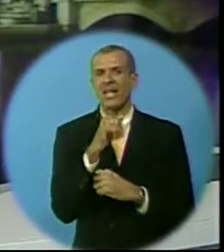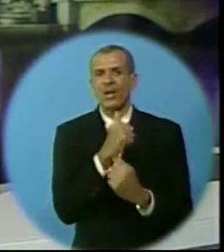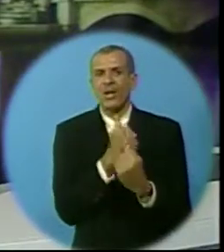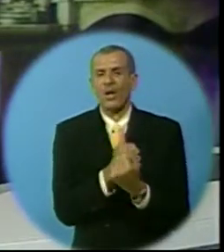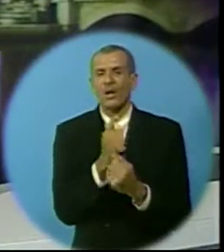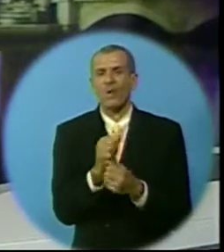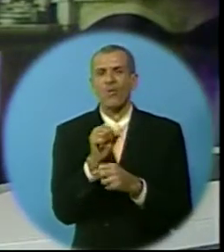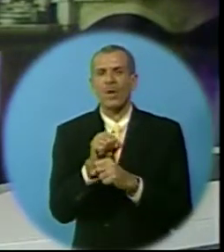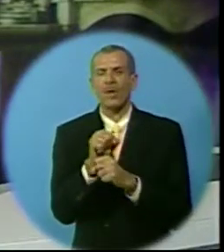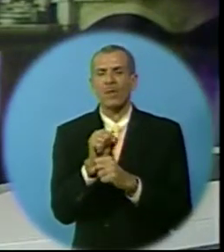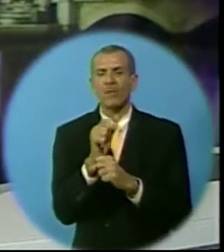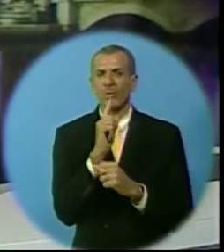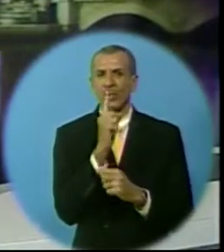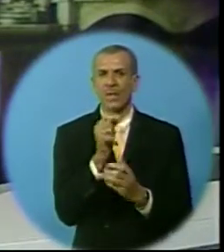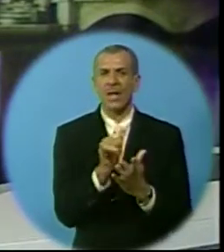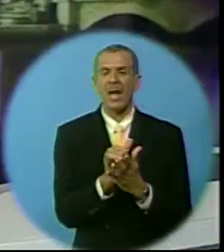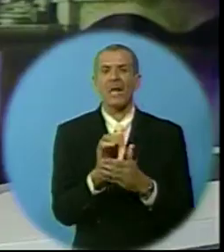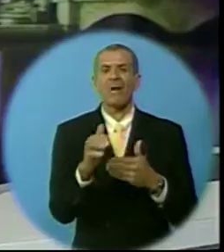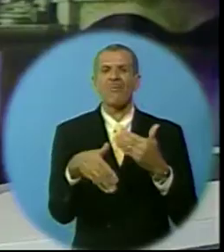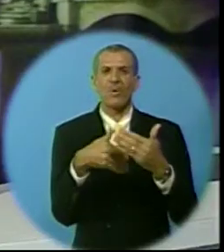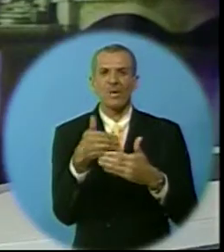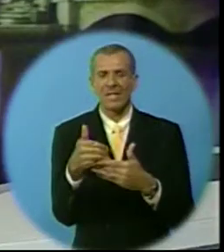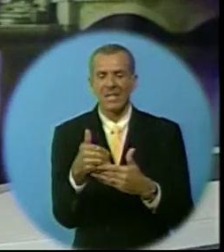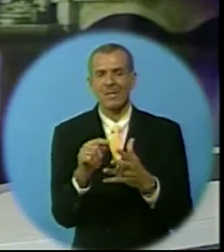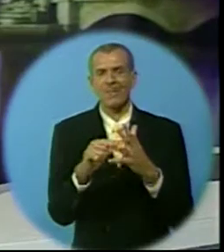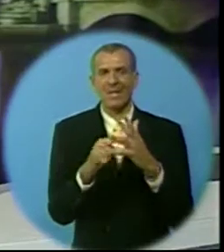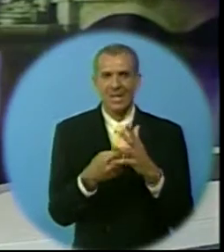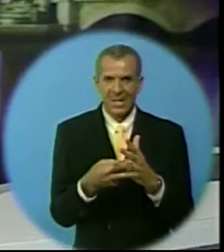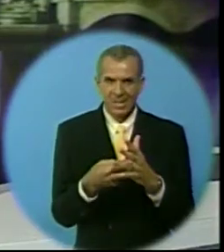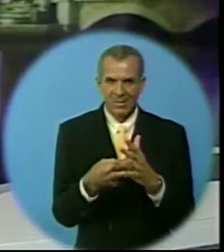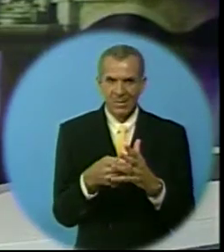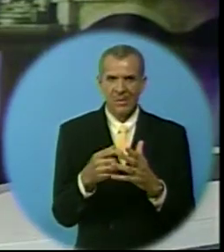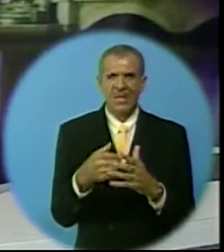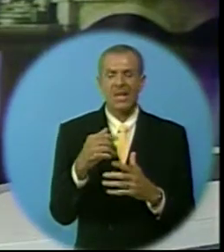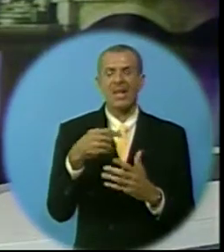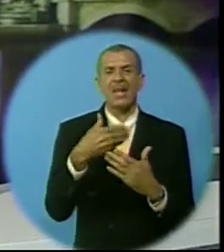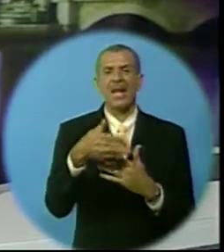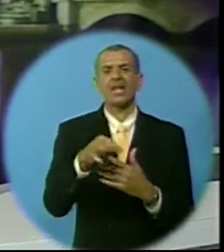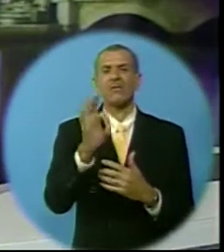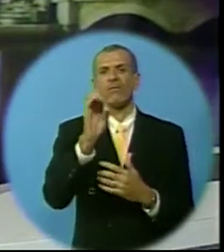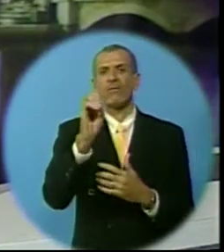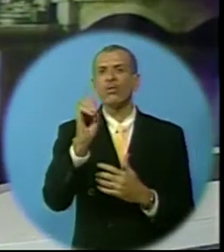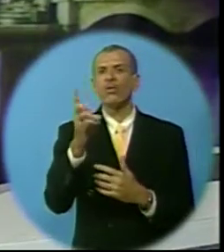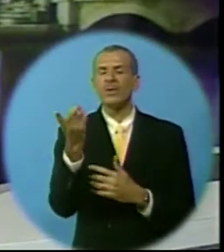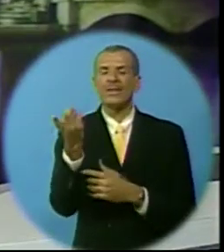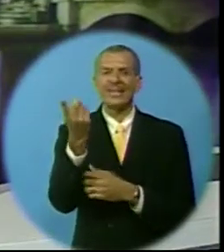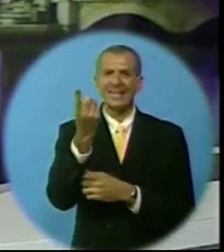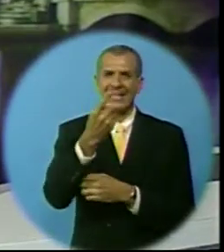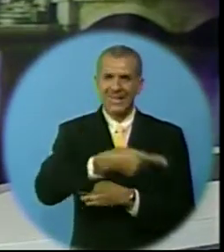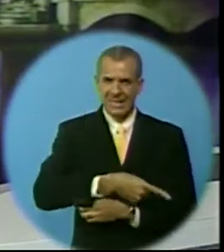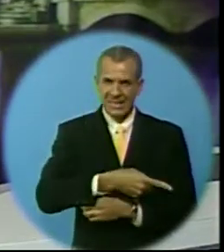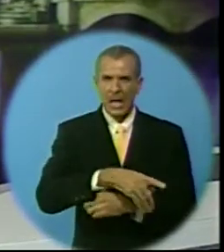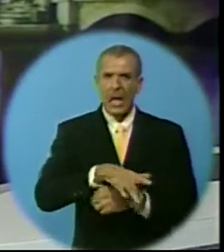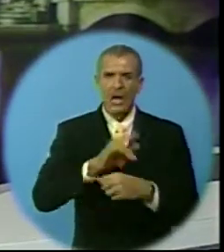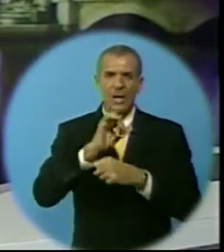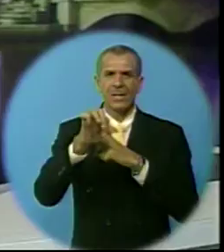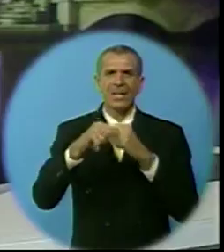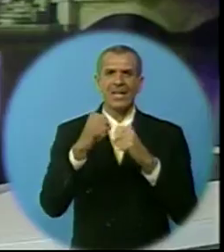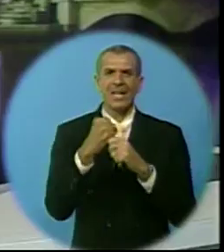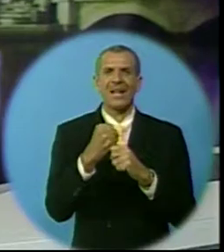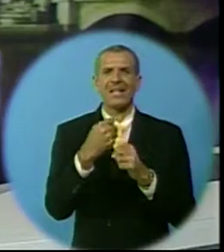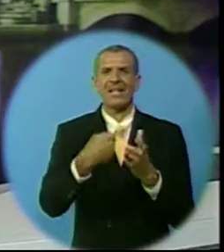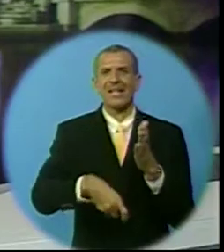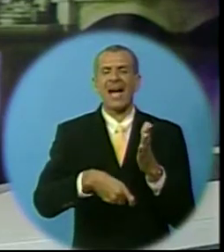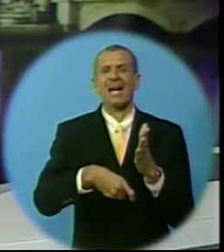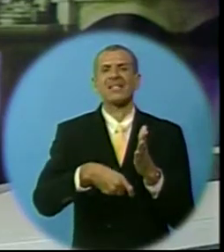still working to ensure that the process can get going over the next few days. Earlier this year, the tax filing deadline